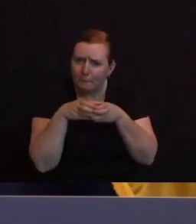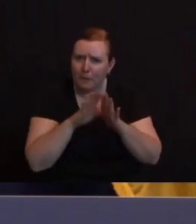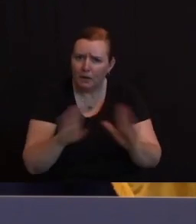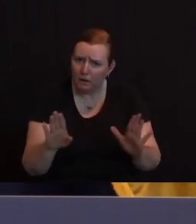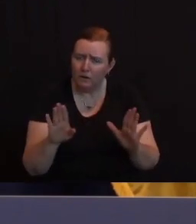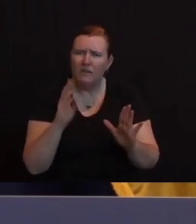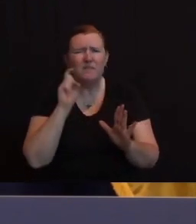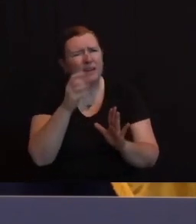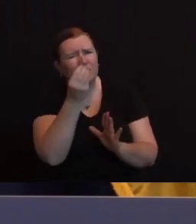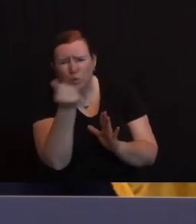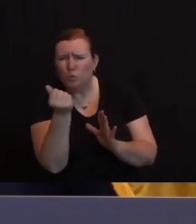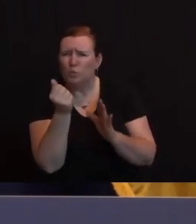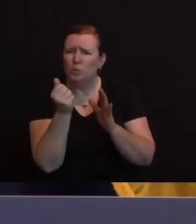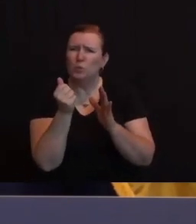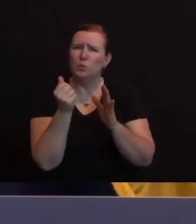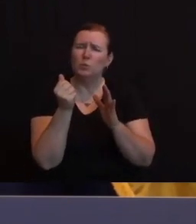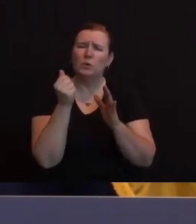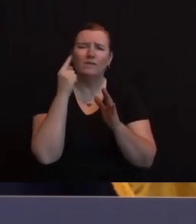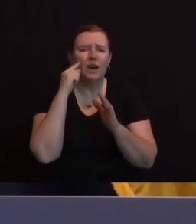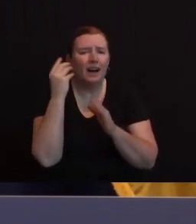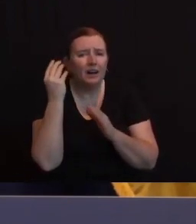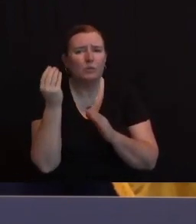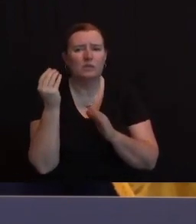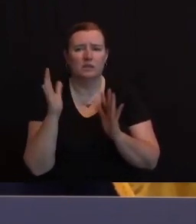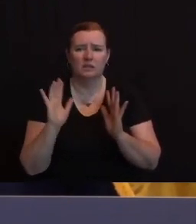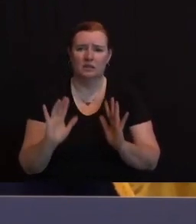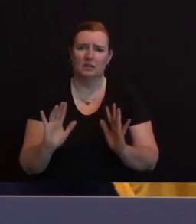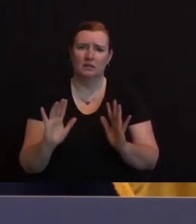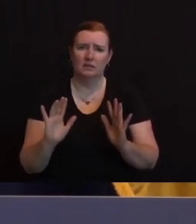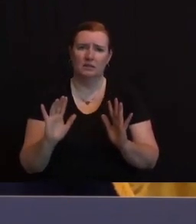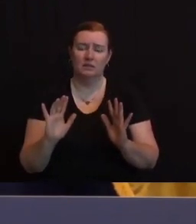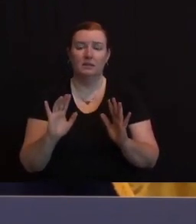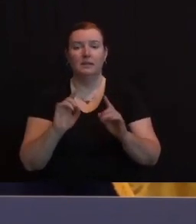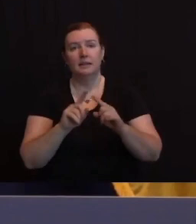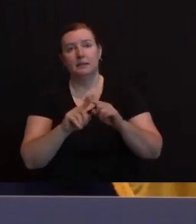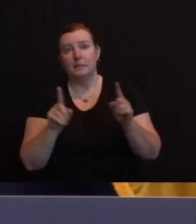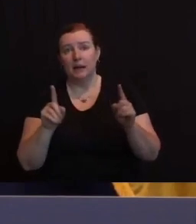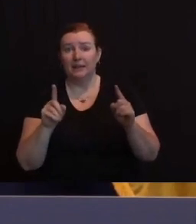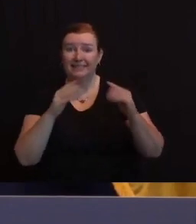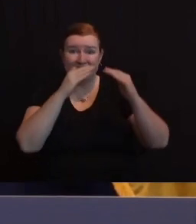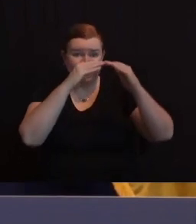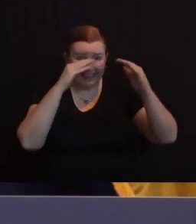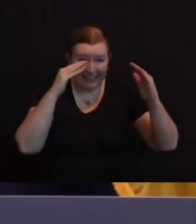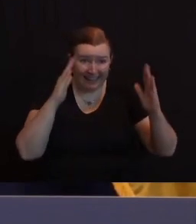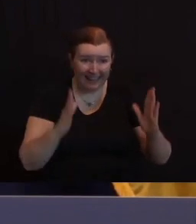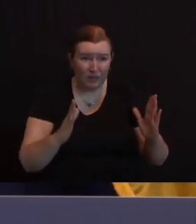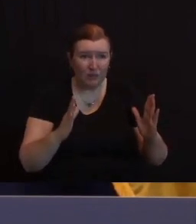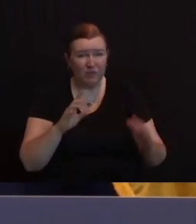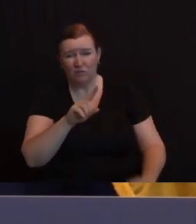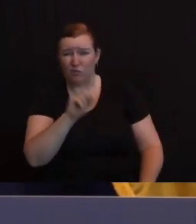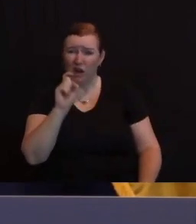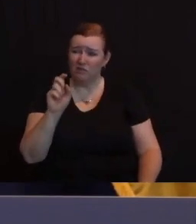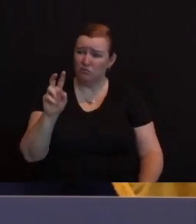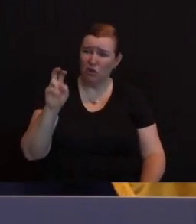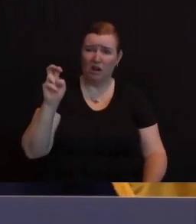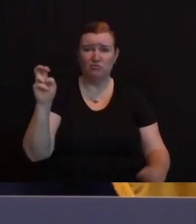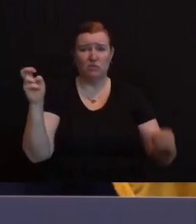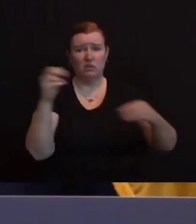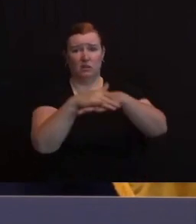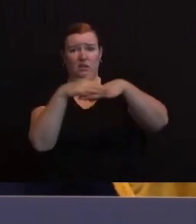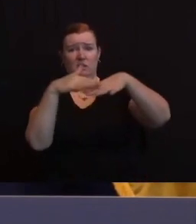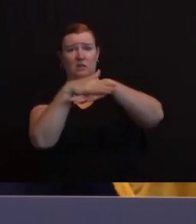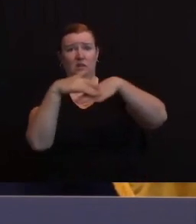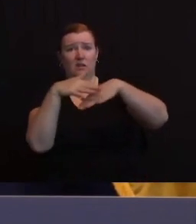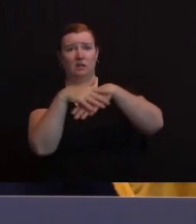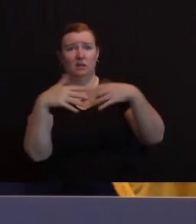outdoors. But when there are hundreds of people crammed into a house where the air conditioning system is simply blowing the